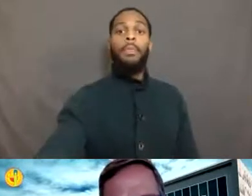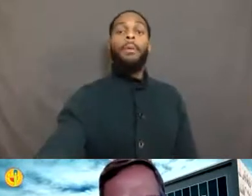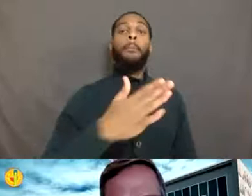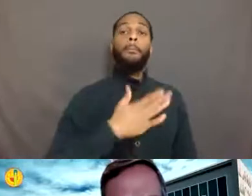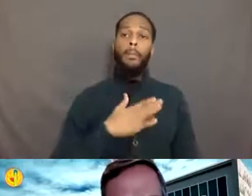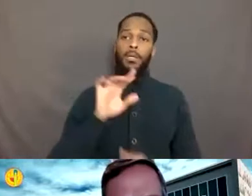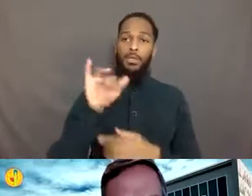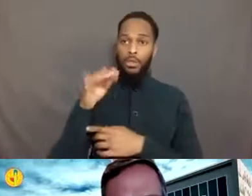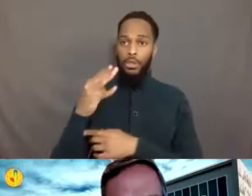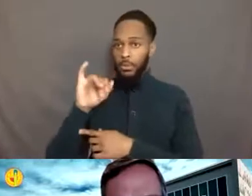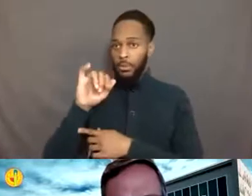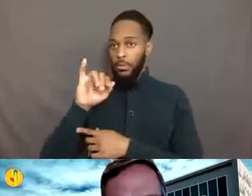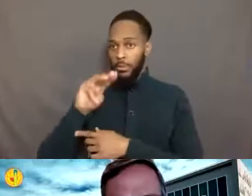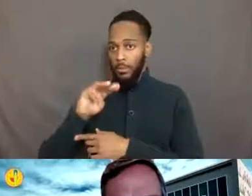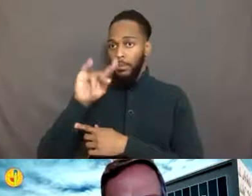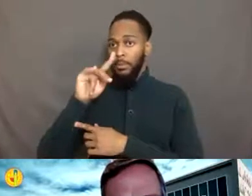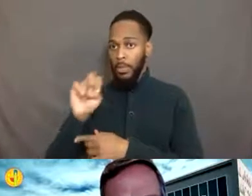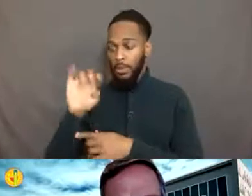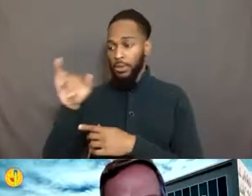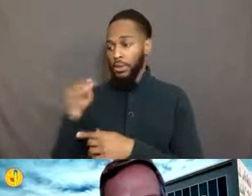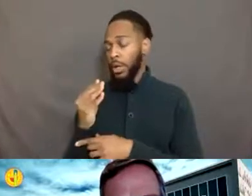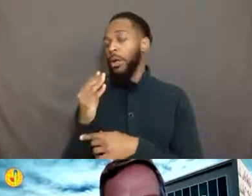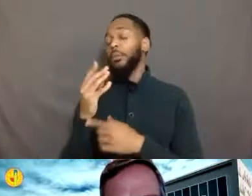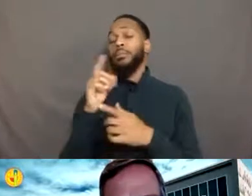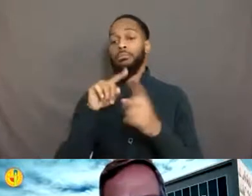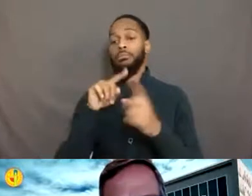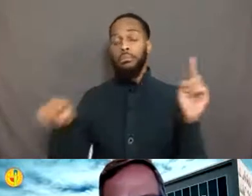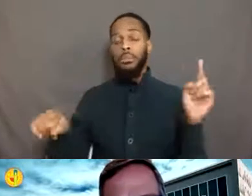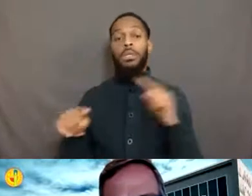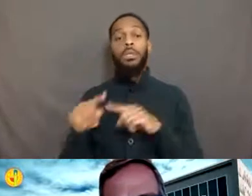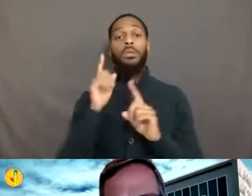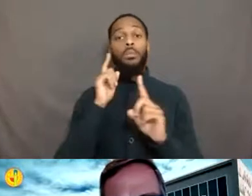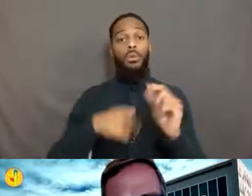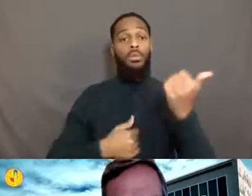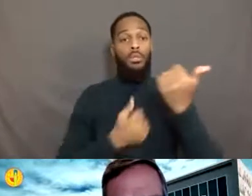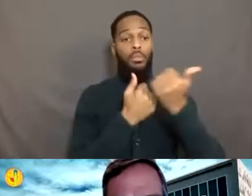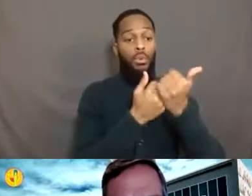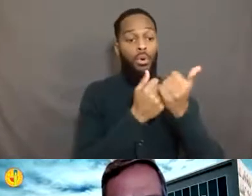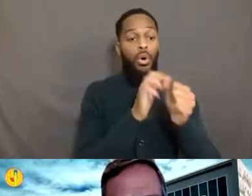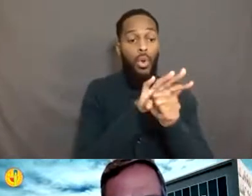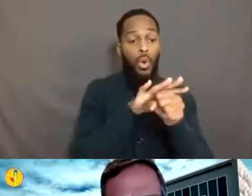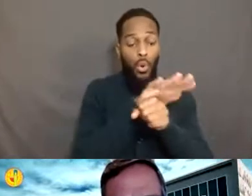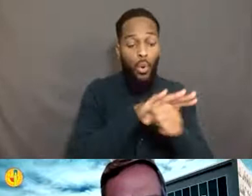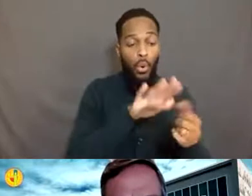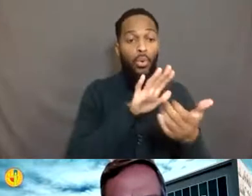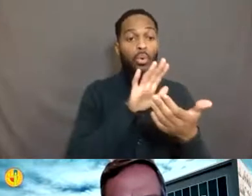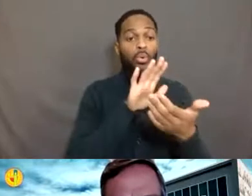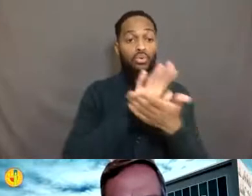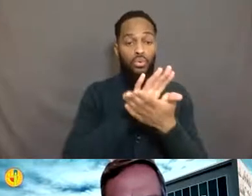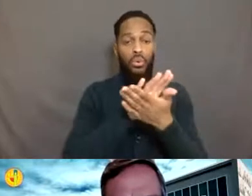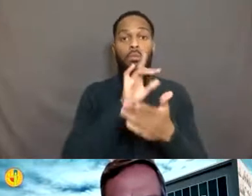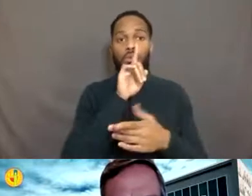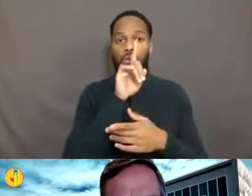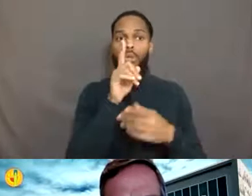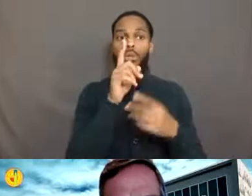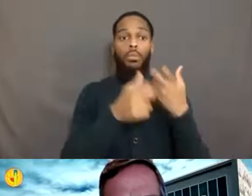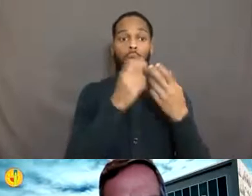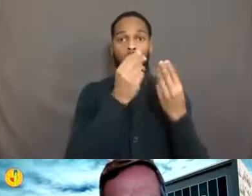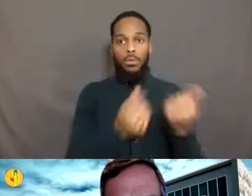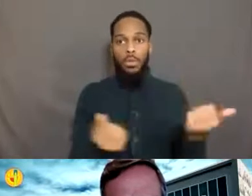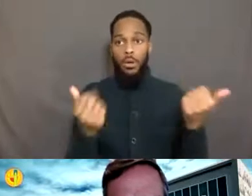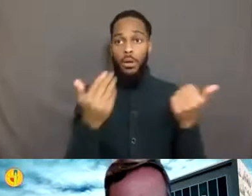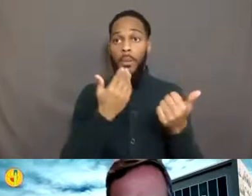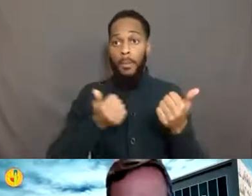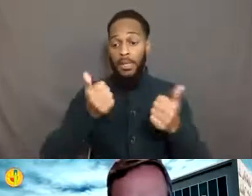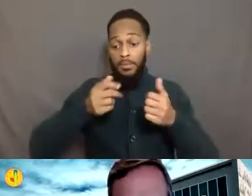support the local school and help them make sure the problem is solved. I don't know, Mike or Dave, if you wish to add, but best place to start typically is at the local